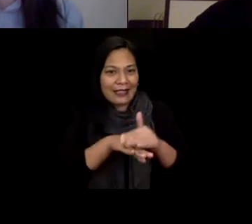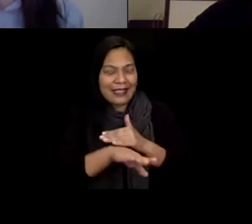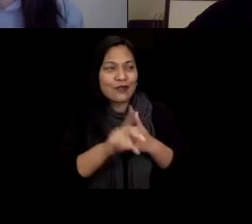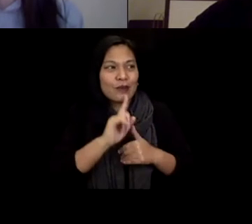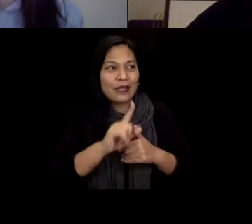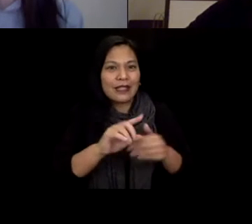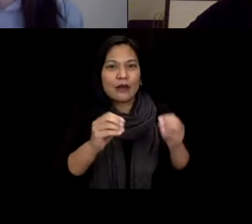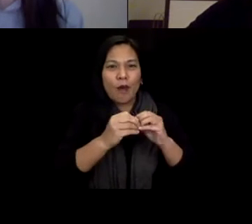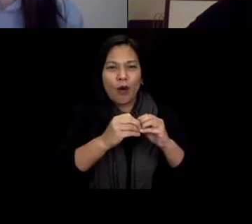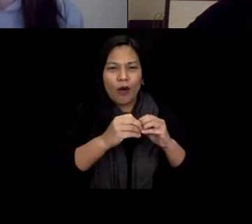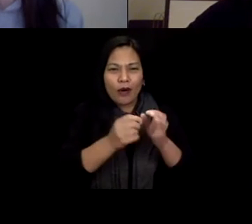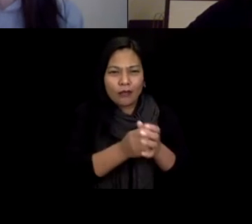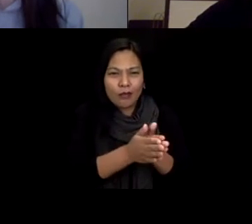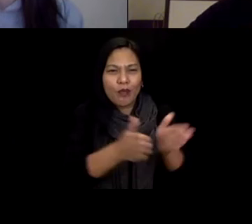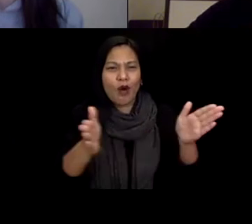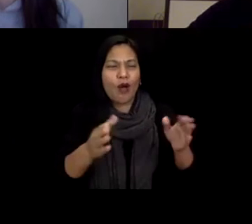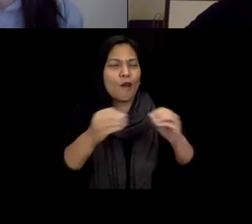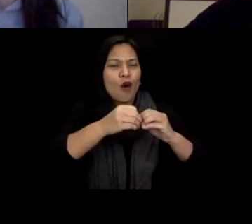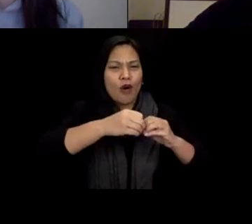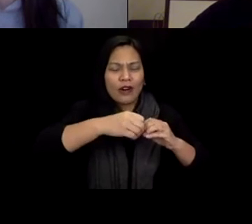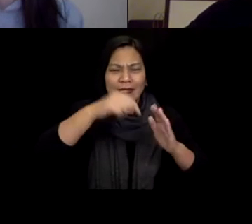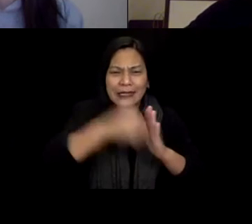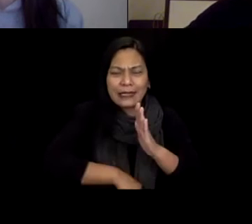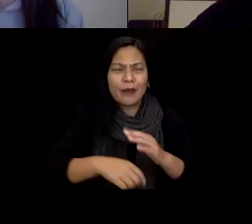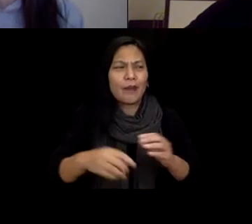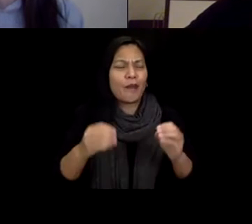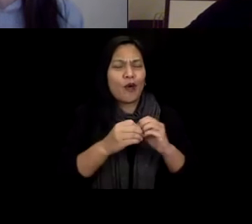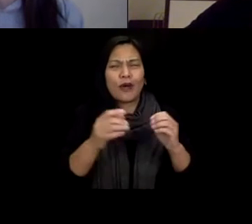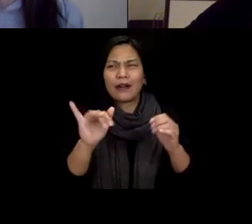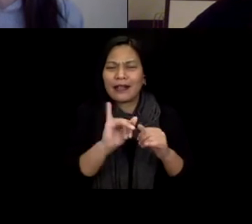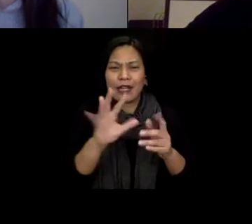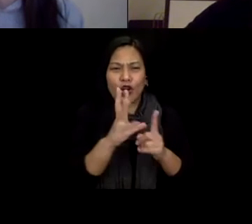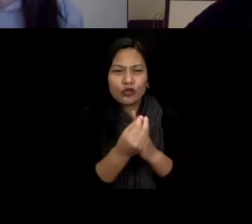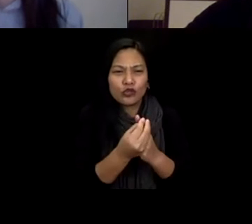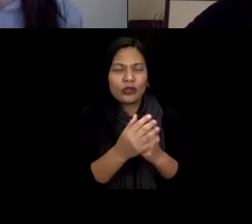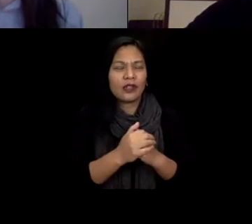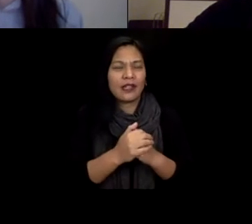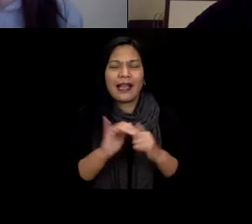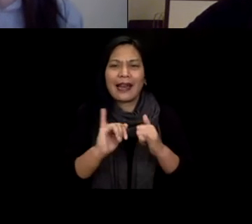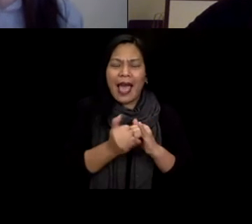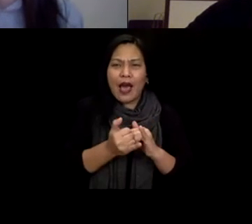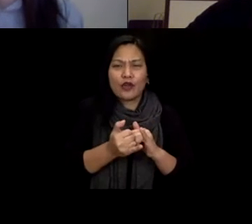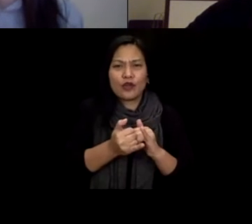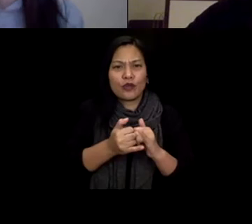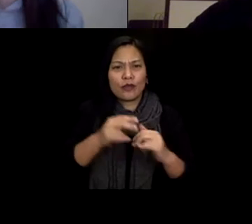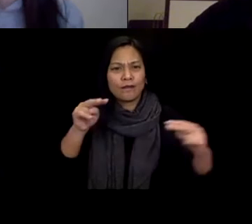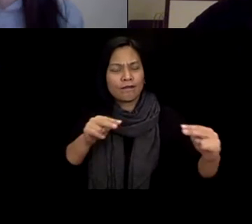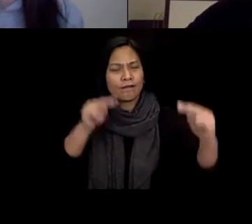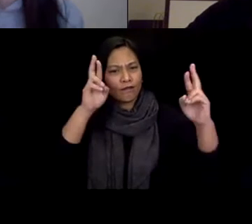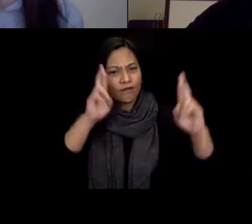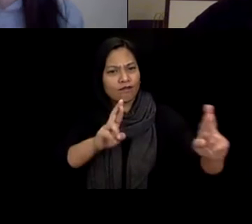something communal, and as a like kind of a act of hospitality, I think helps us shift